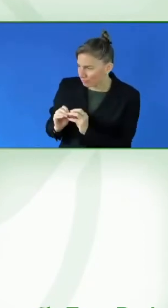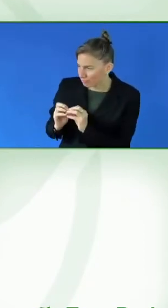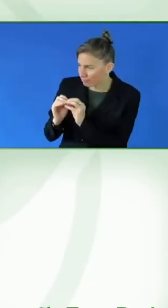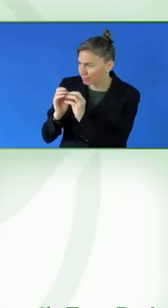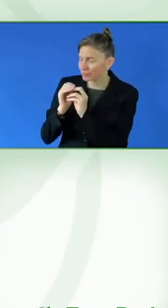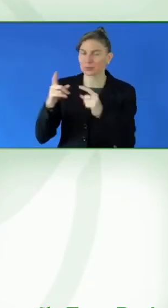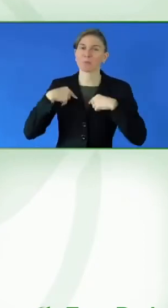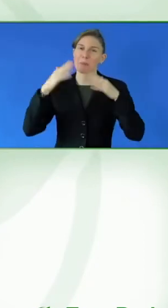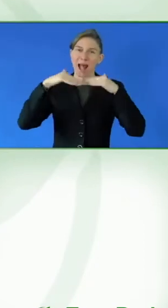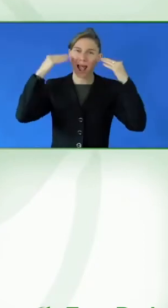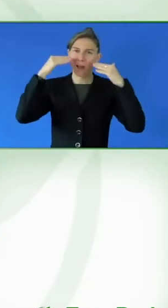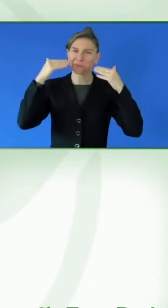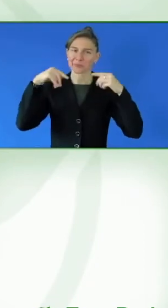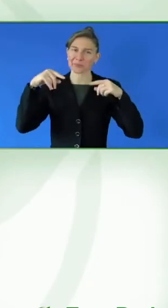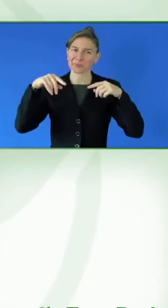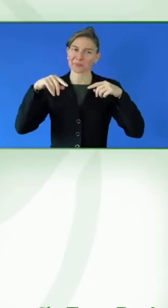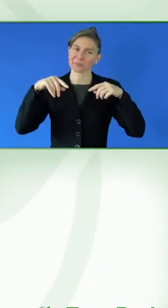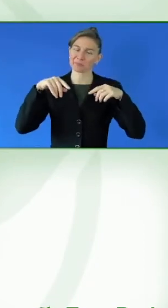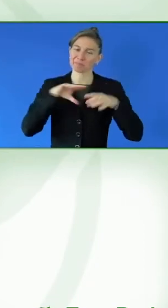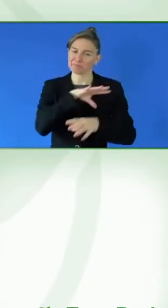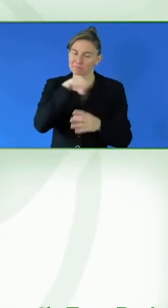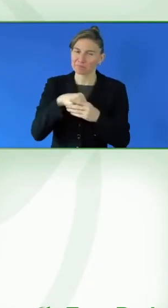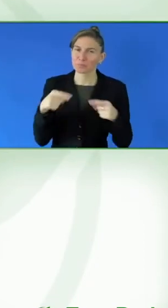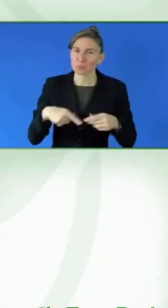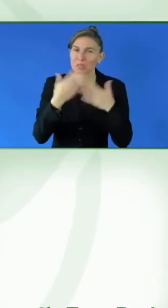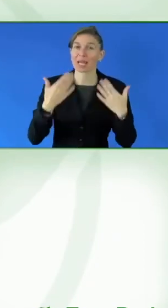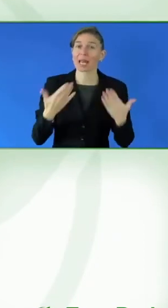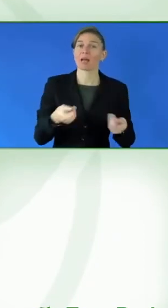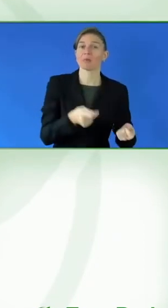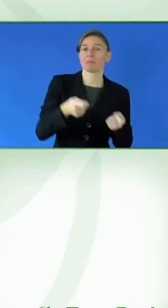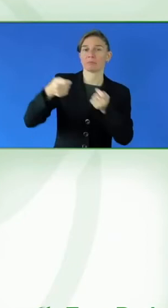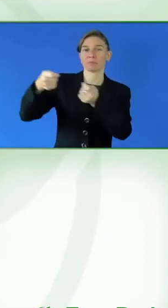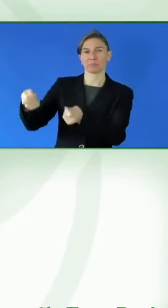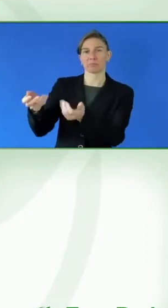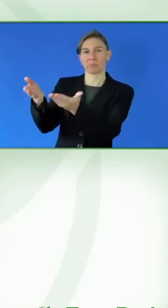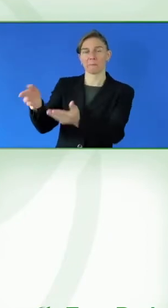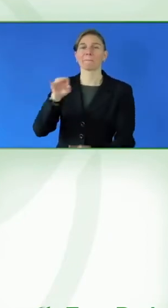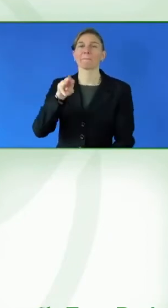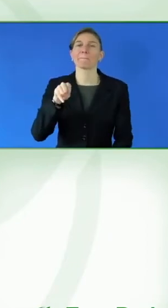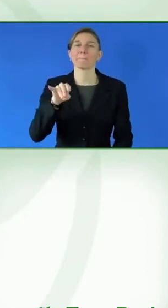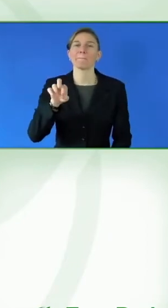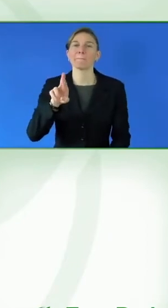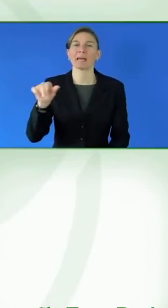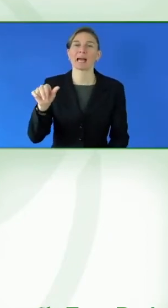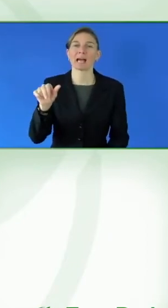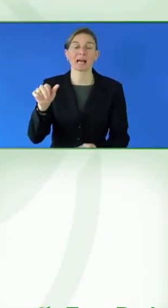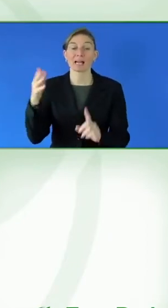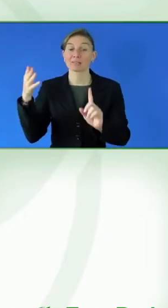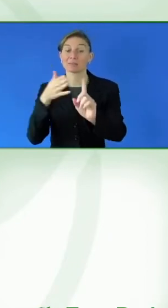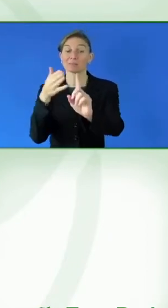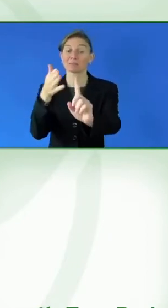Meera online to give us a context of where we are heading with our discussion today.